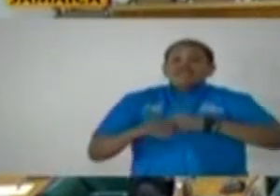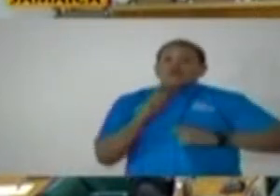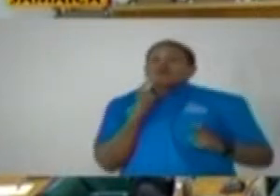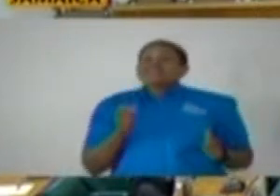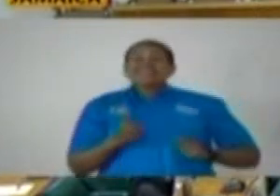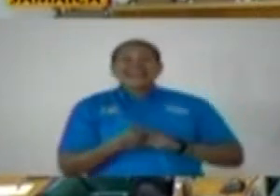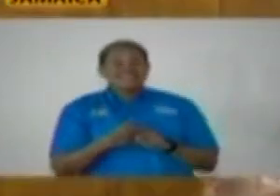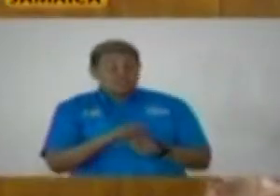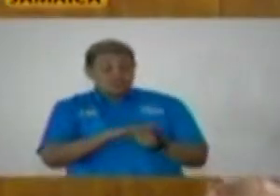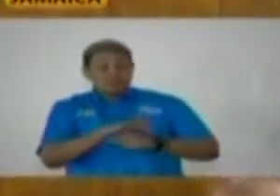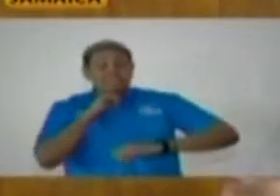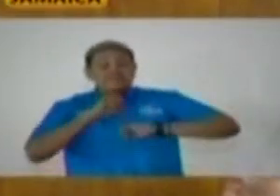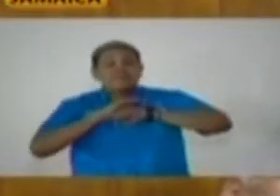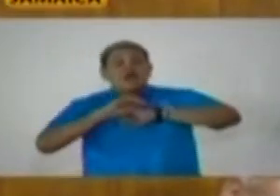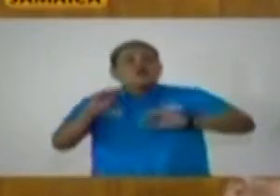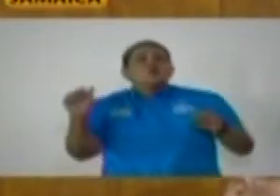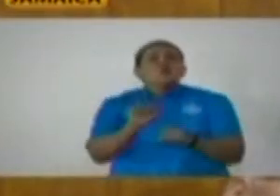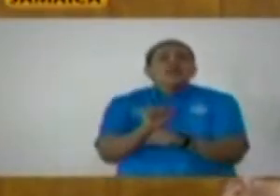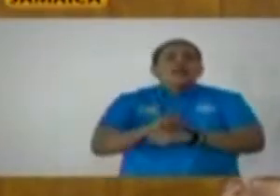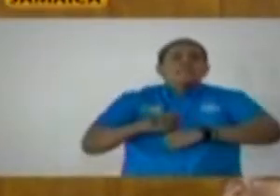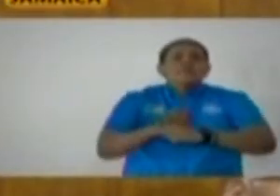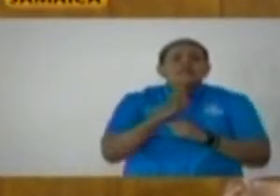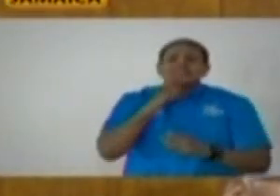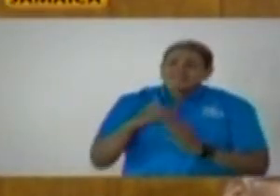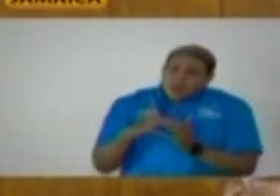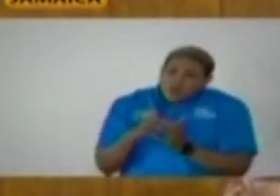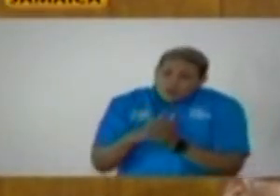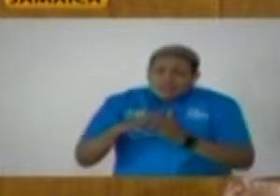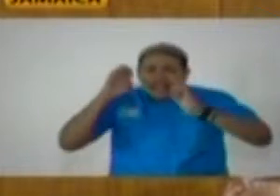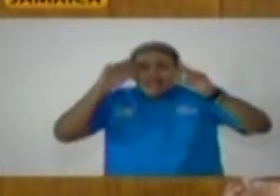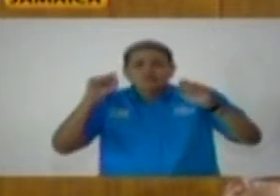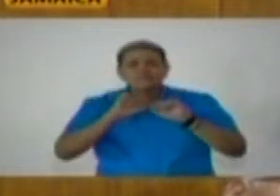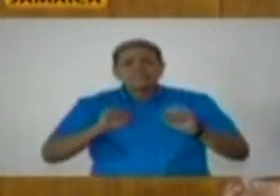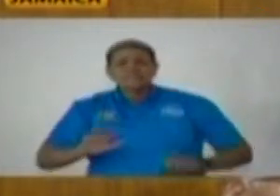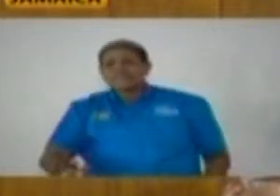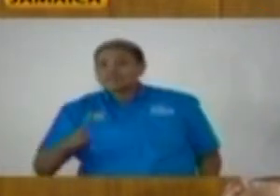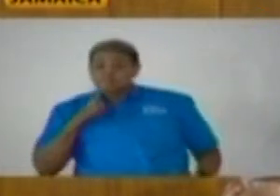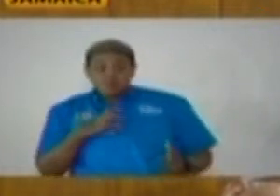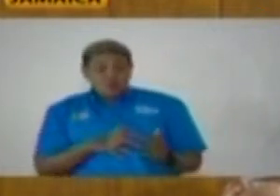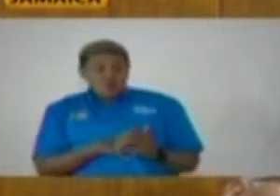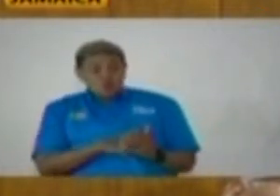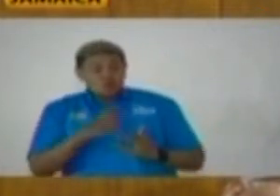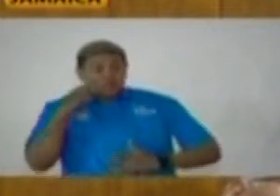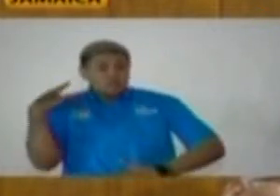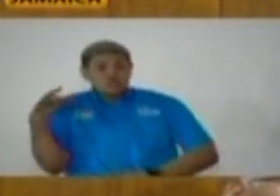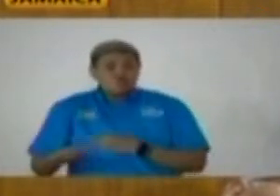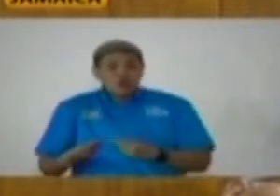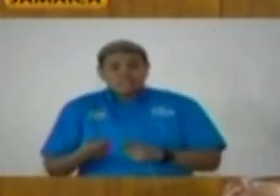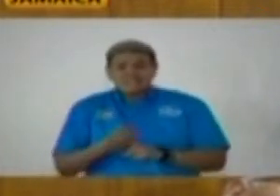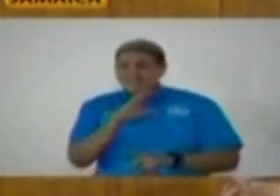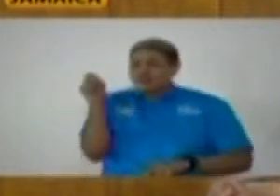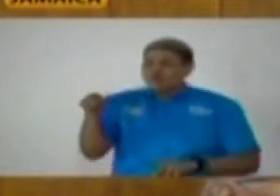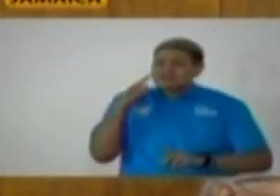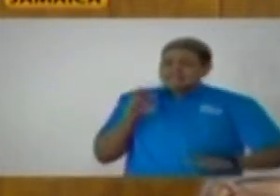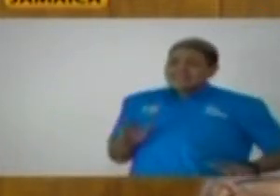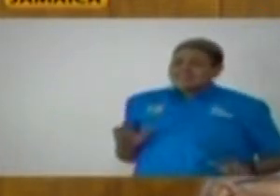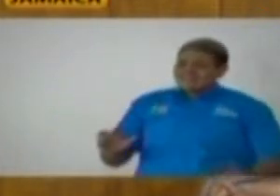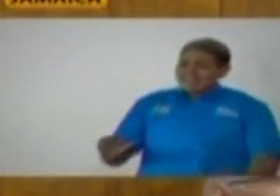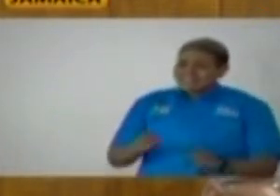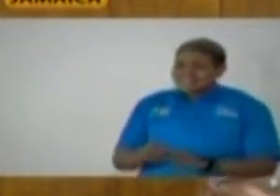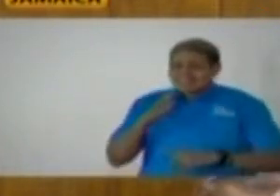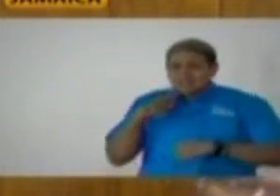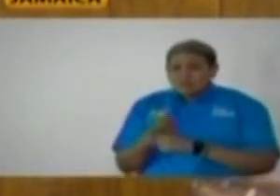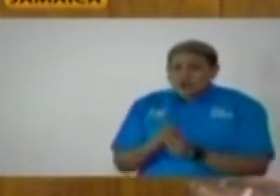labor productivity, a weak educational system, a weak tradition of firms investing in